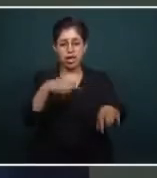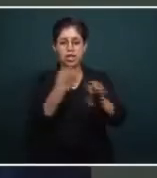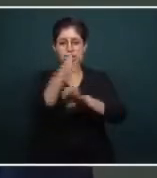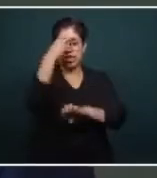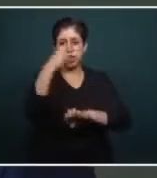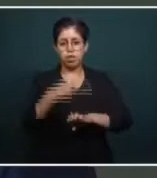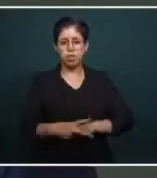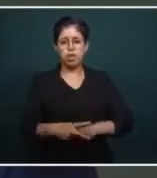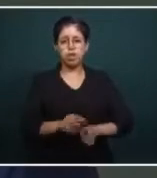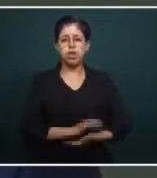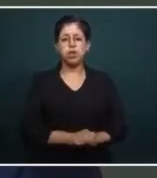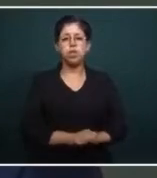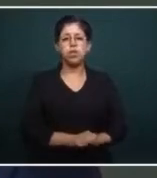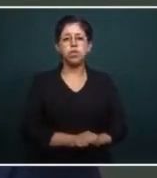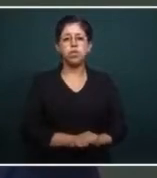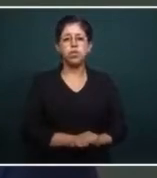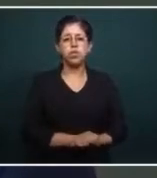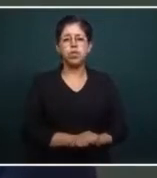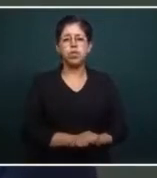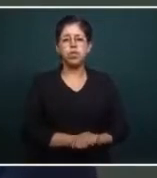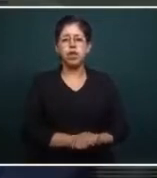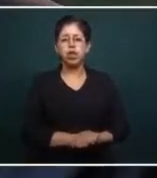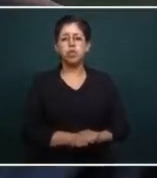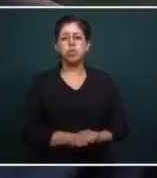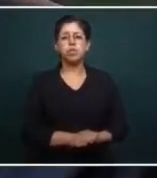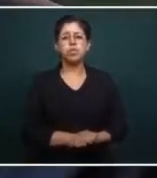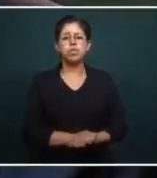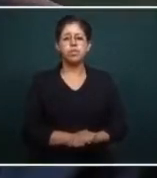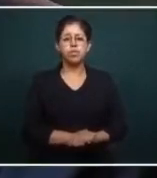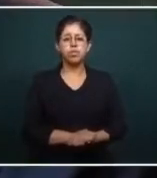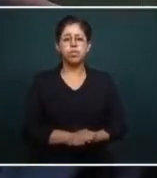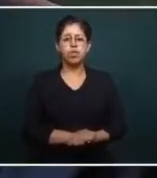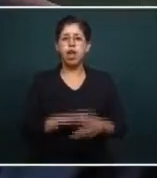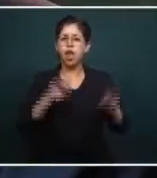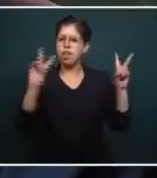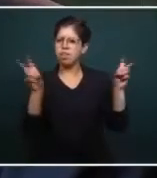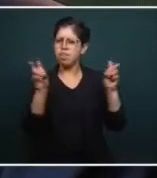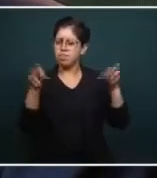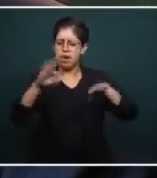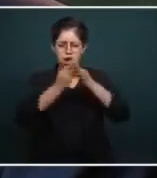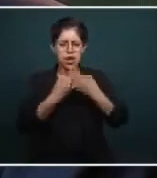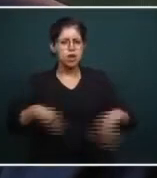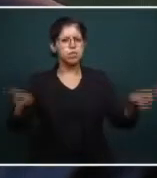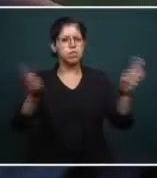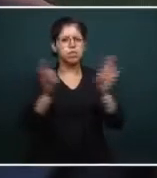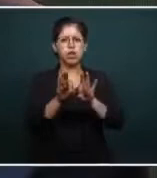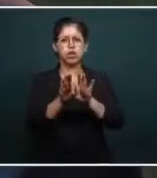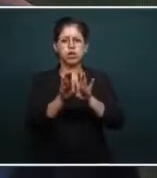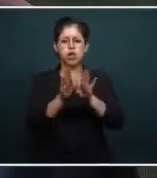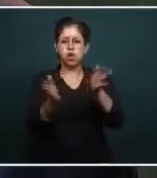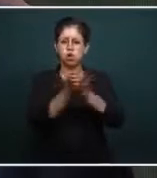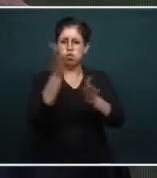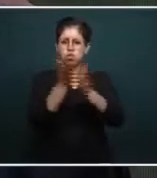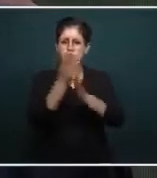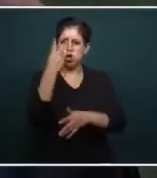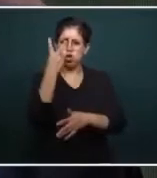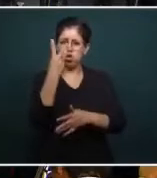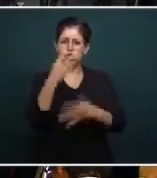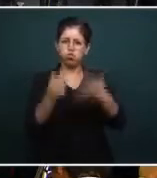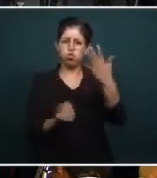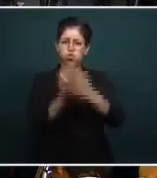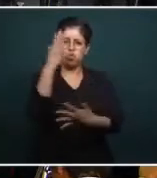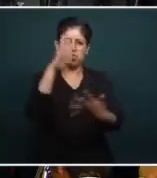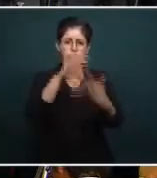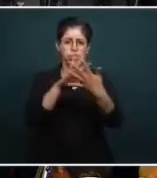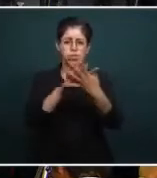prisons in the state of Mexico, Es un tema which is a matter importante. or topic that is very Entonces, a ver, important. Alfredo